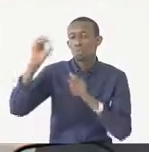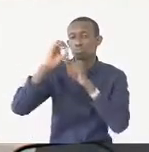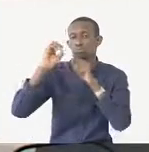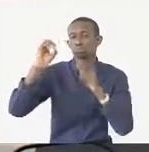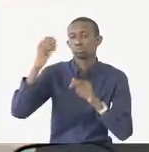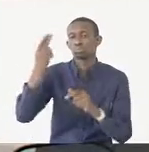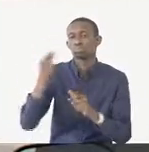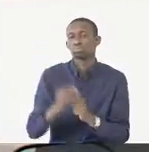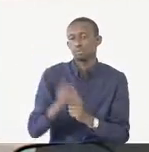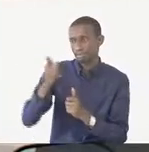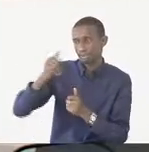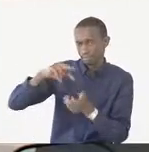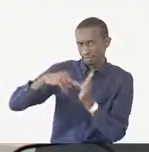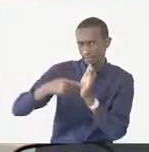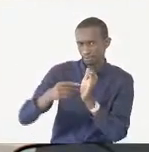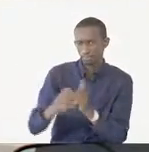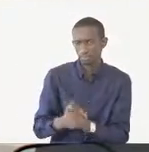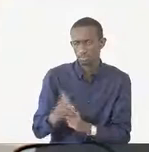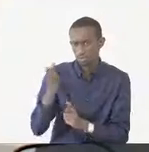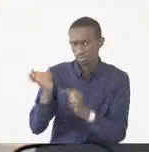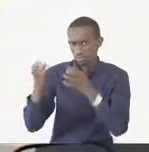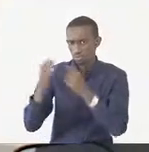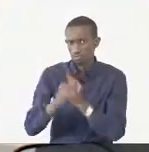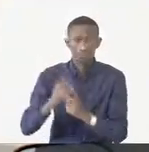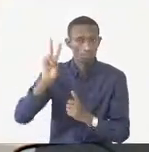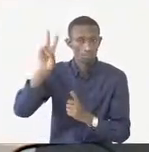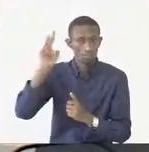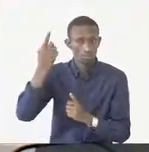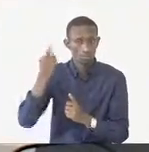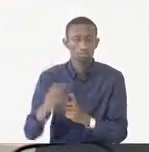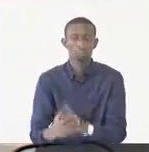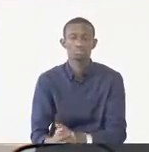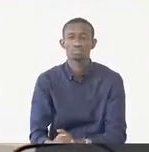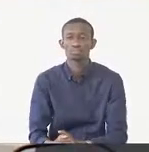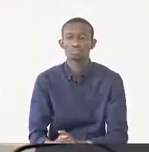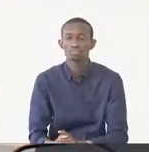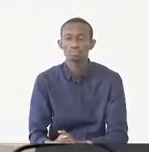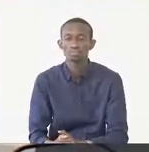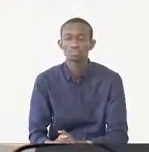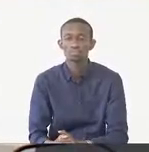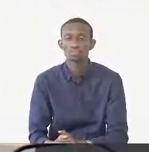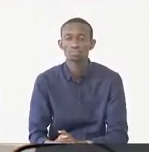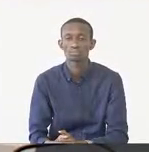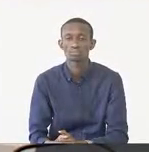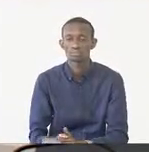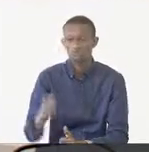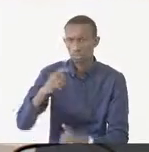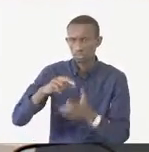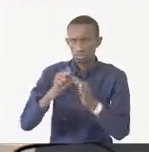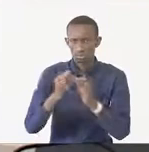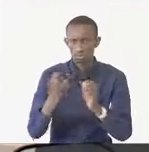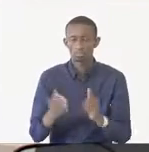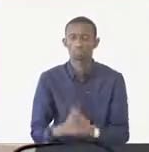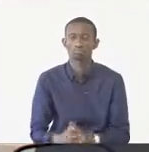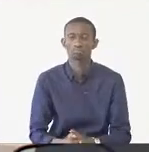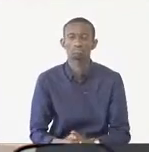the component from here. This is the component V1, right? And then let's extend that. And